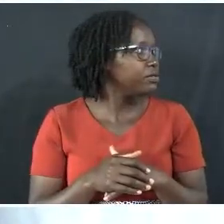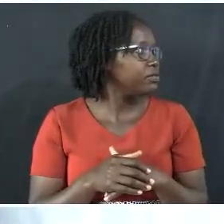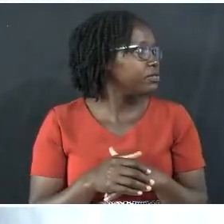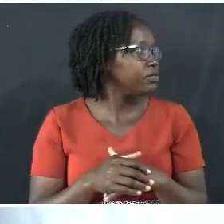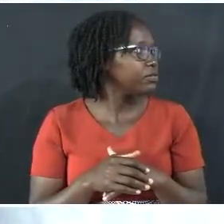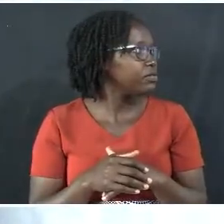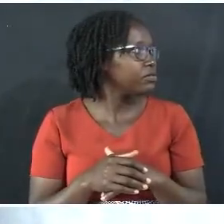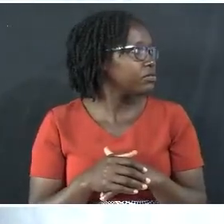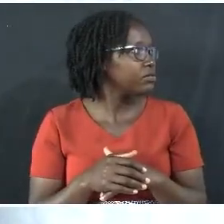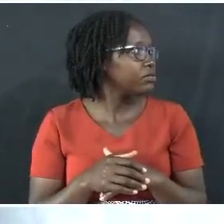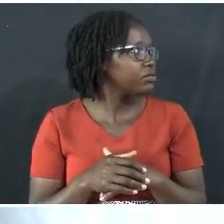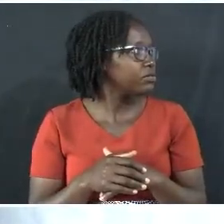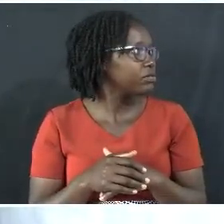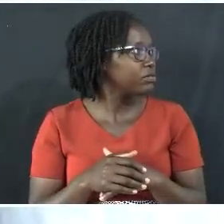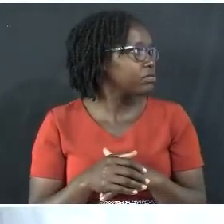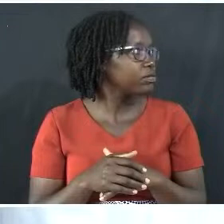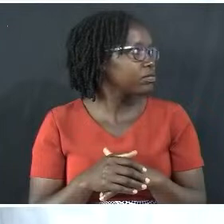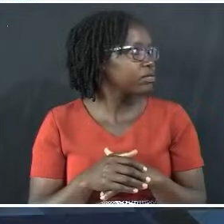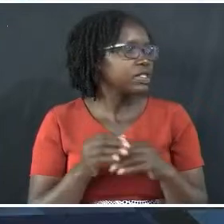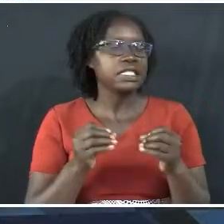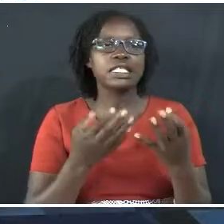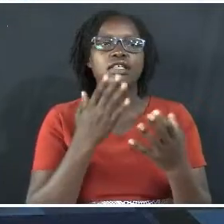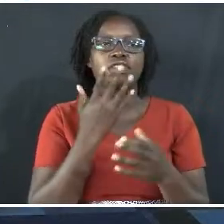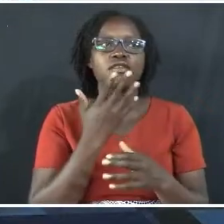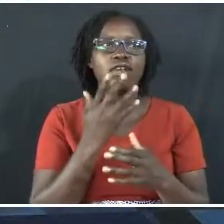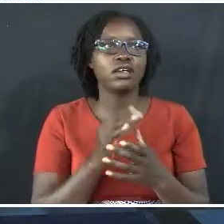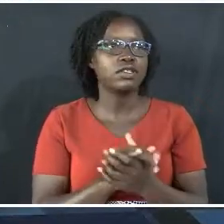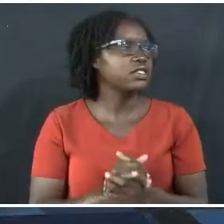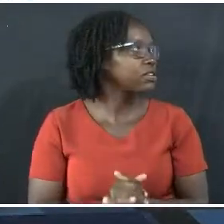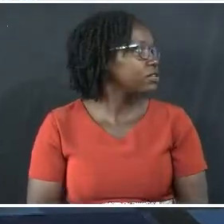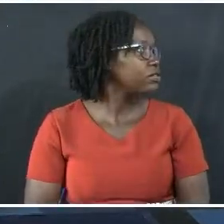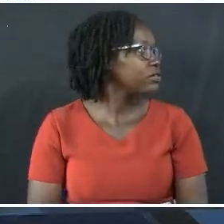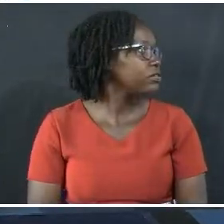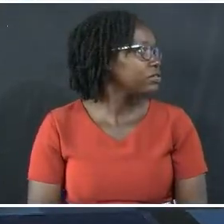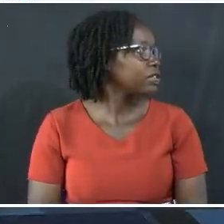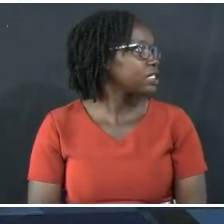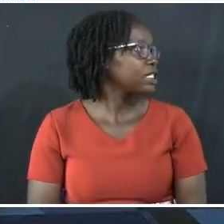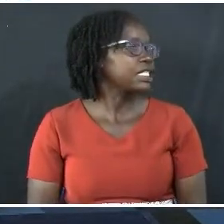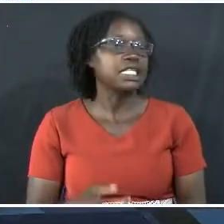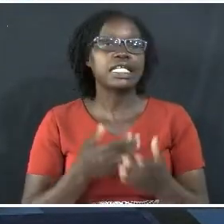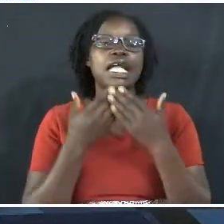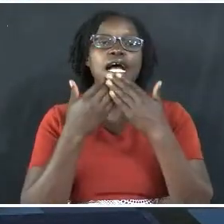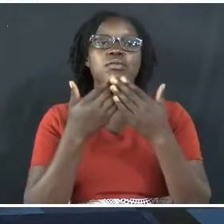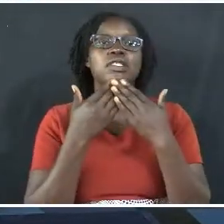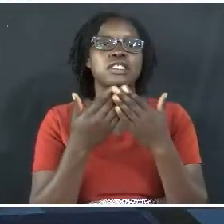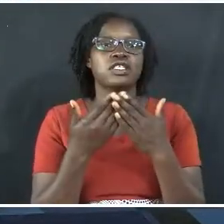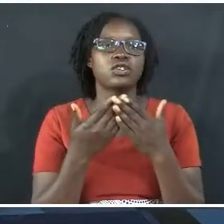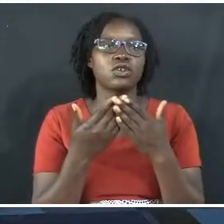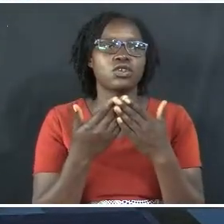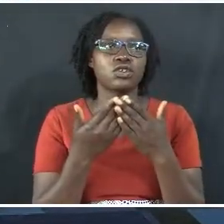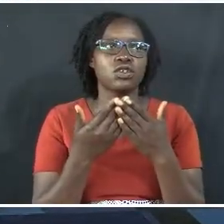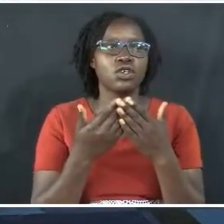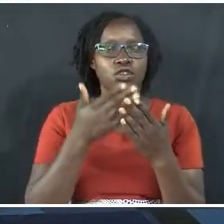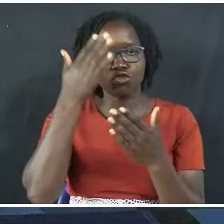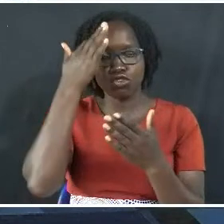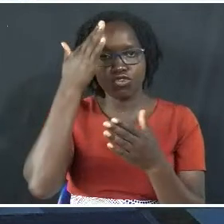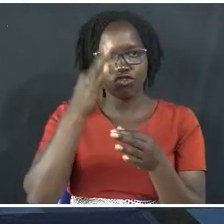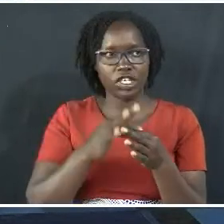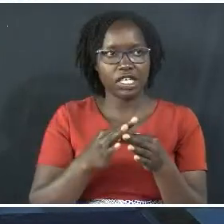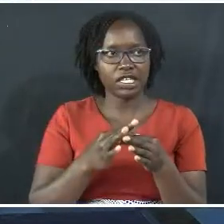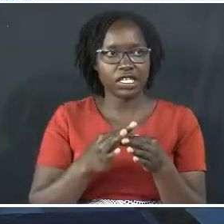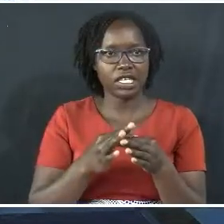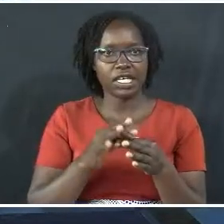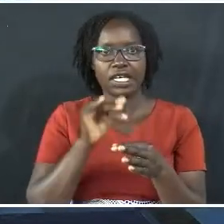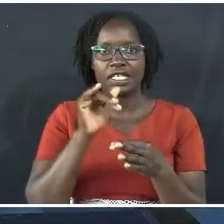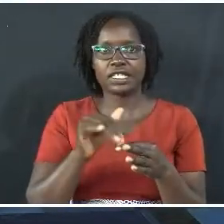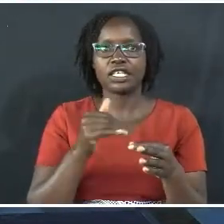Hallelujah. Amen. I want to give you roses. In appreciation to your faith